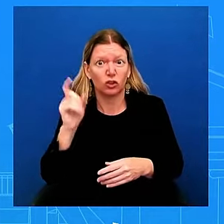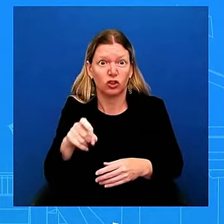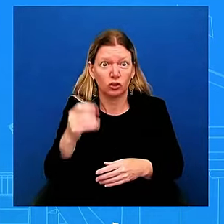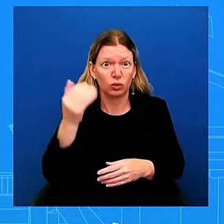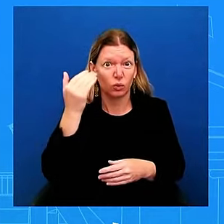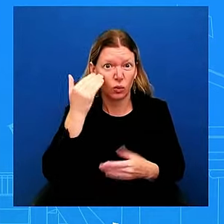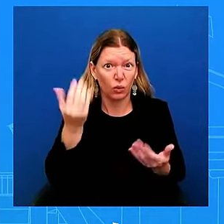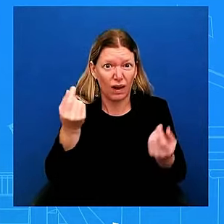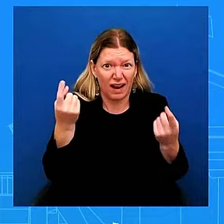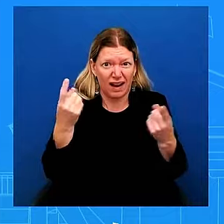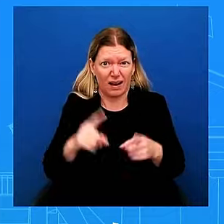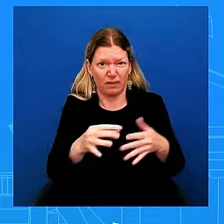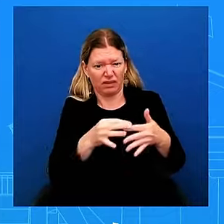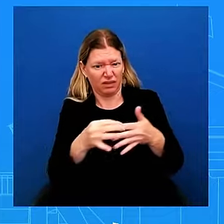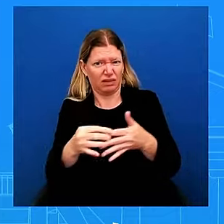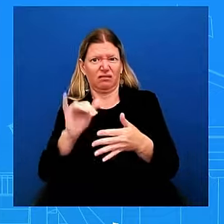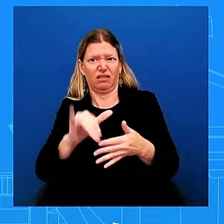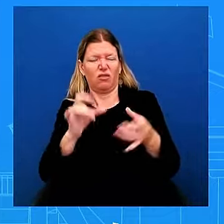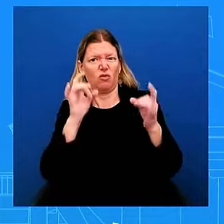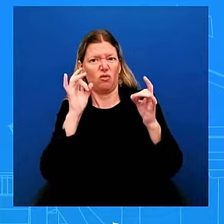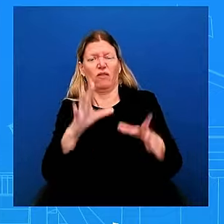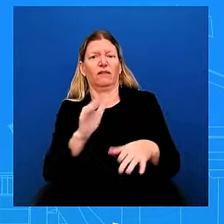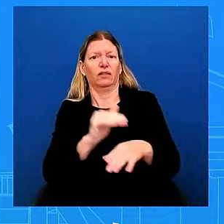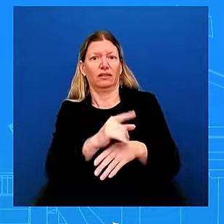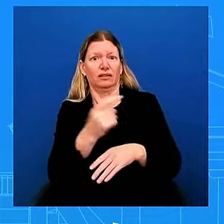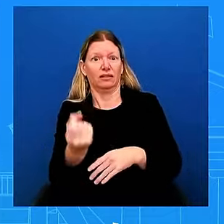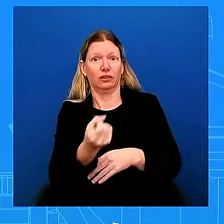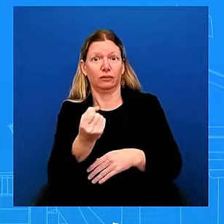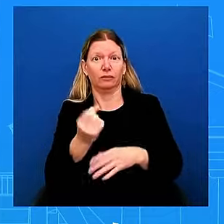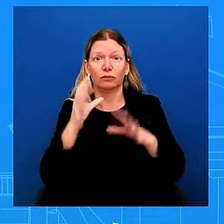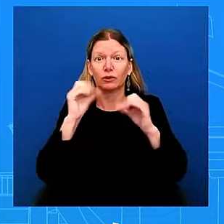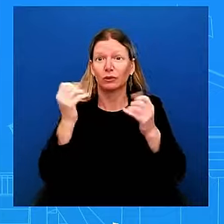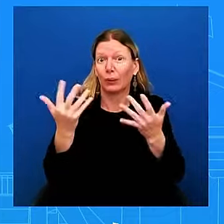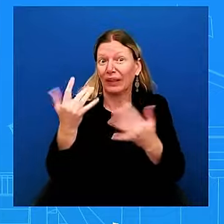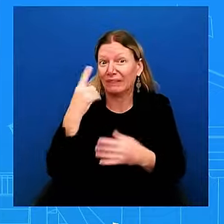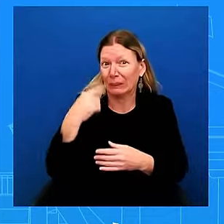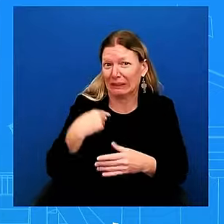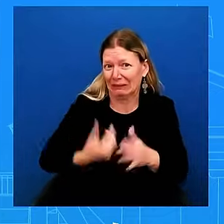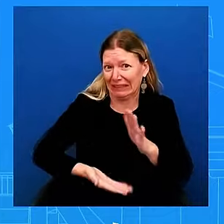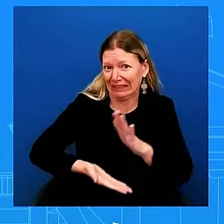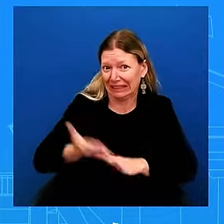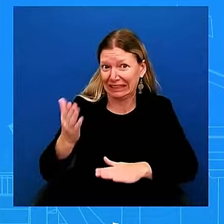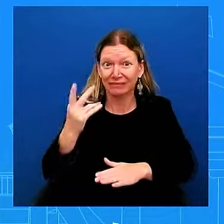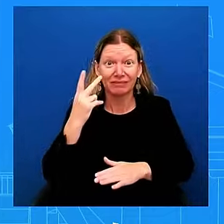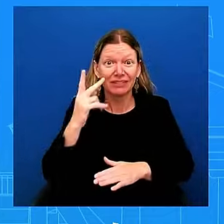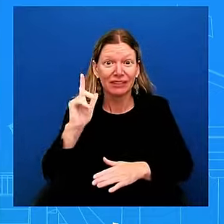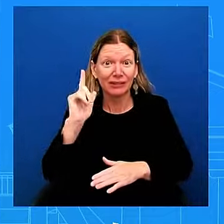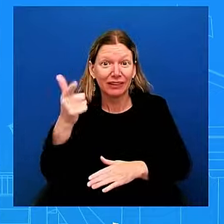the president is waiting for me, so I have to actually go. I'll see you guys on the road. Thanks, everybody. Thank you.